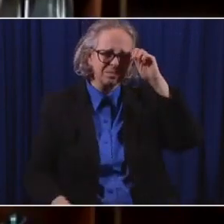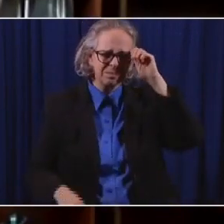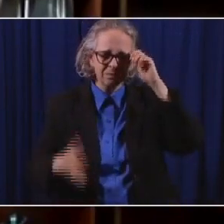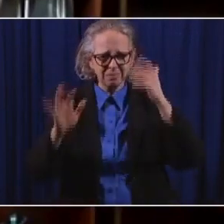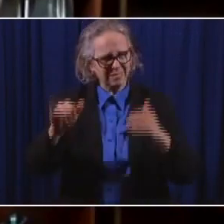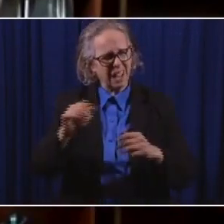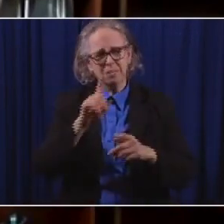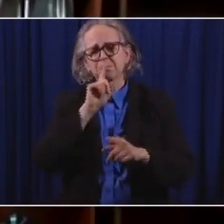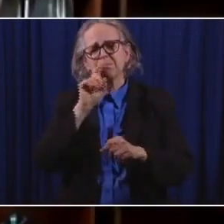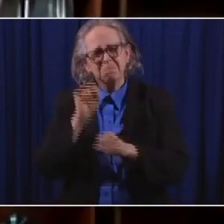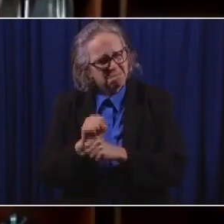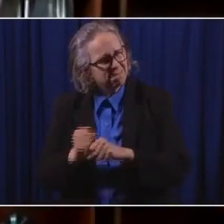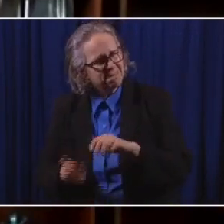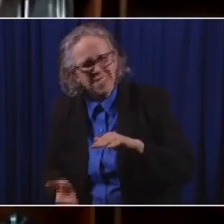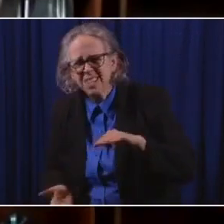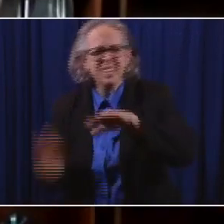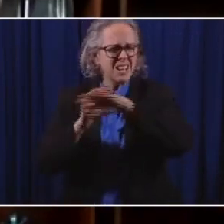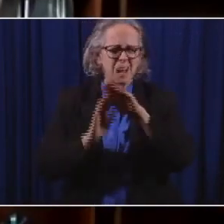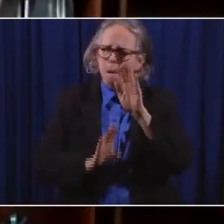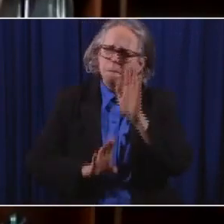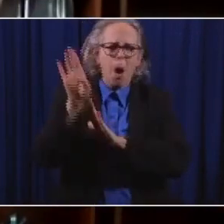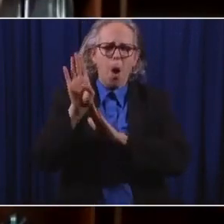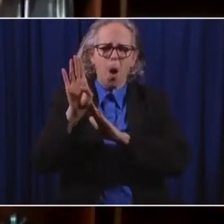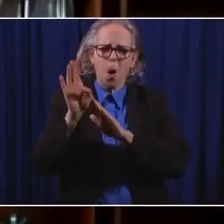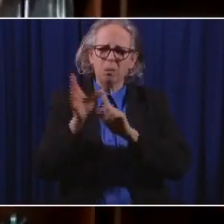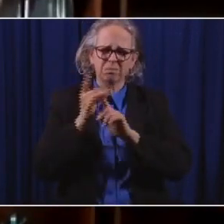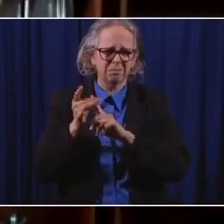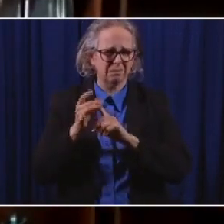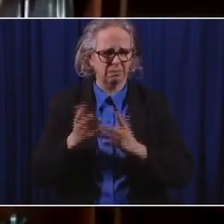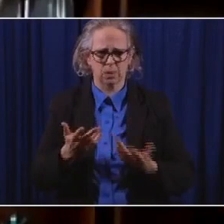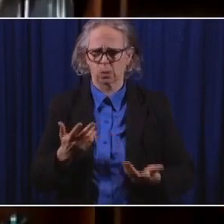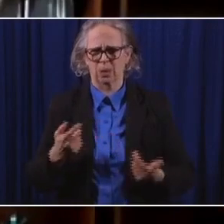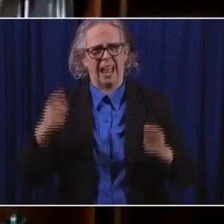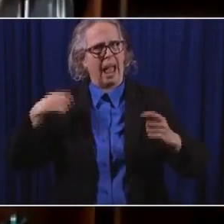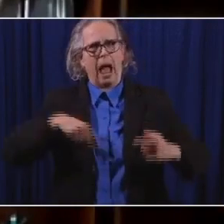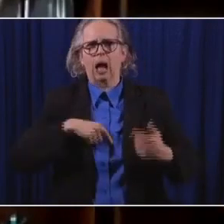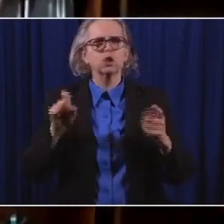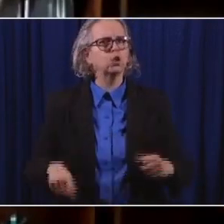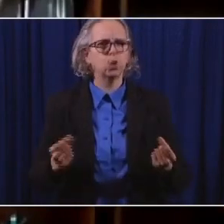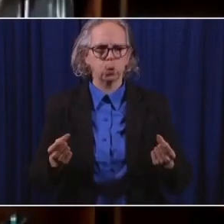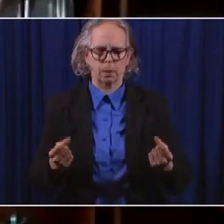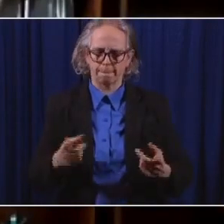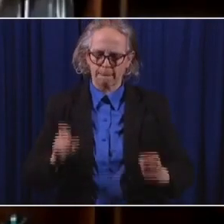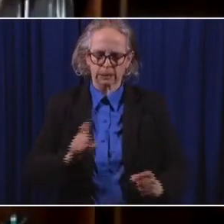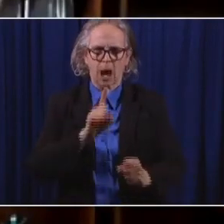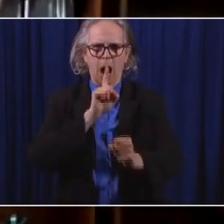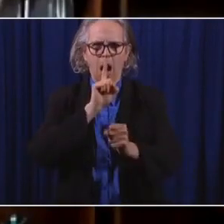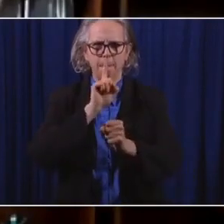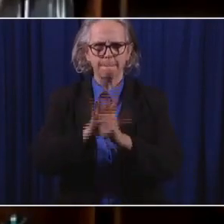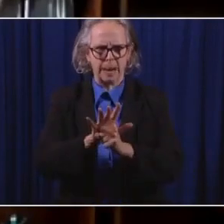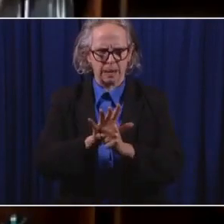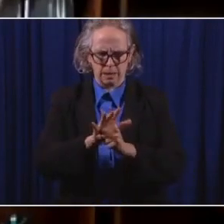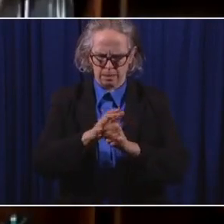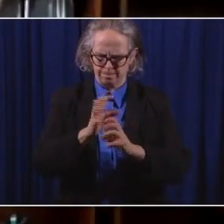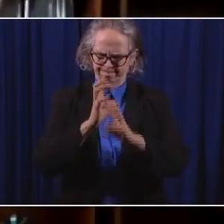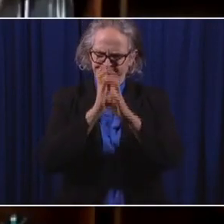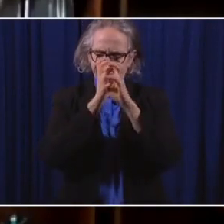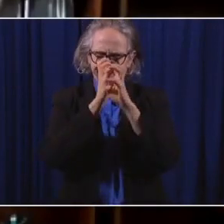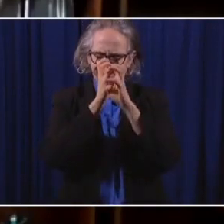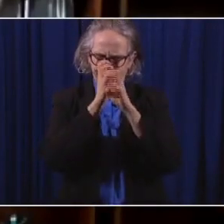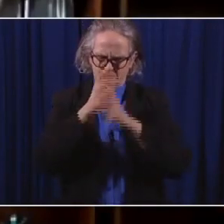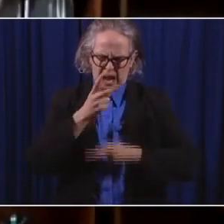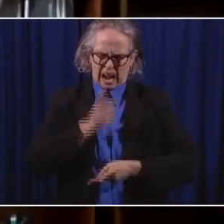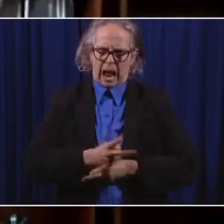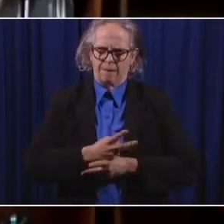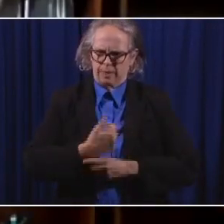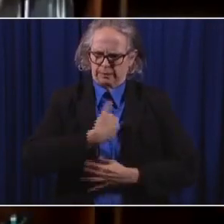recommit and understand that we need to maintain our exposure and our bubble. We have a small cadre of nuclear people that we